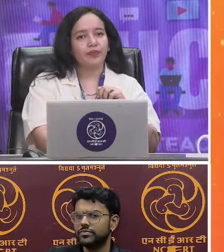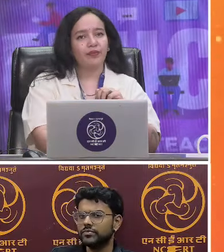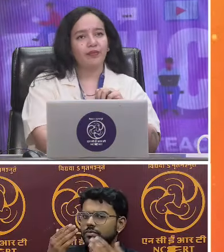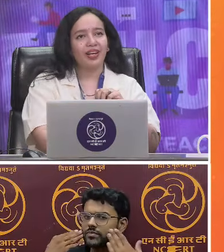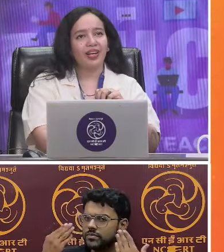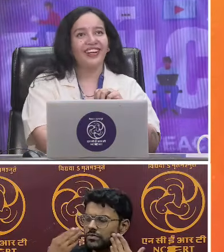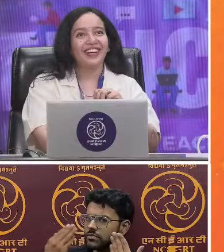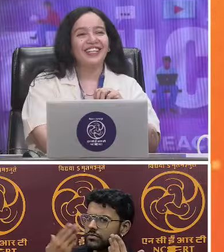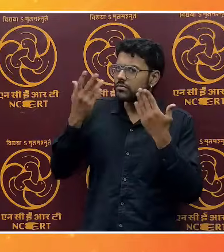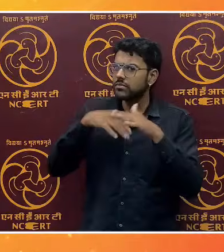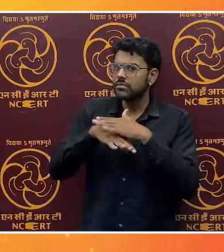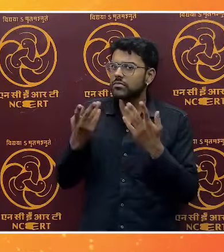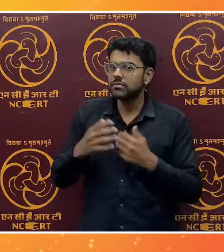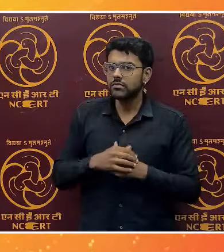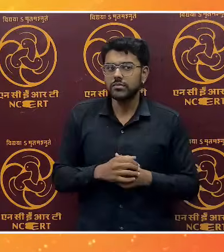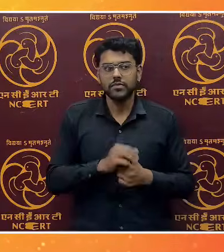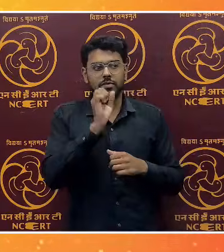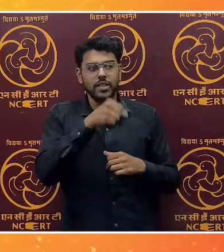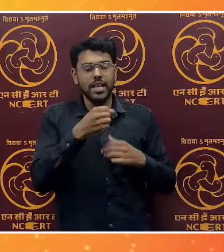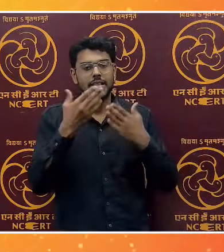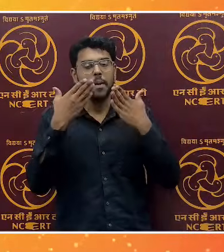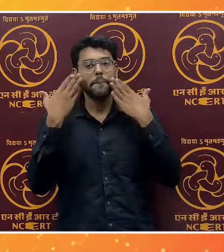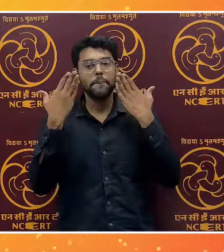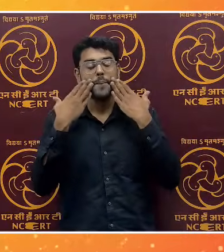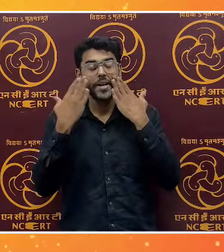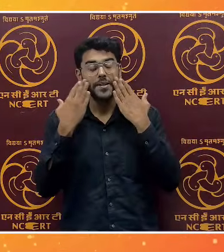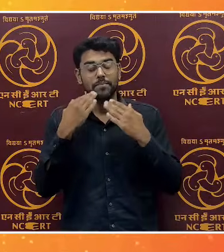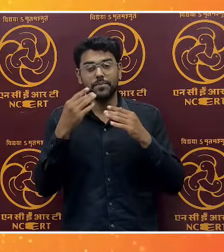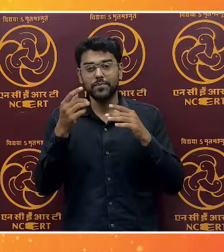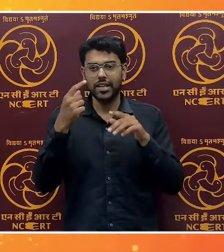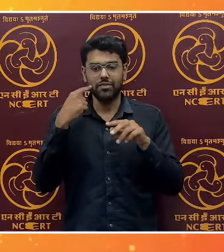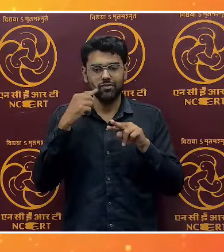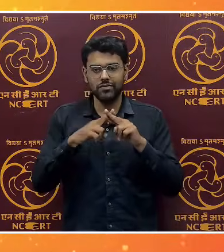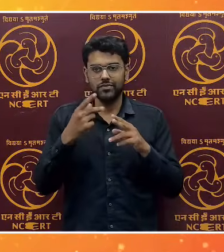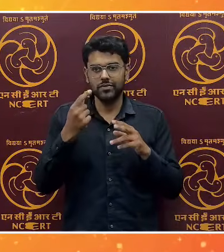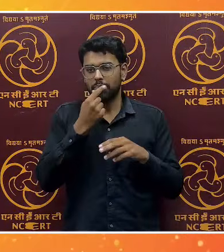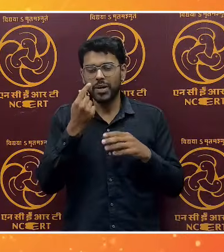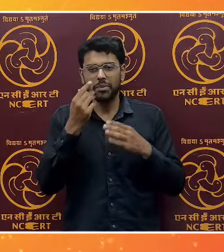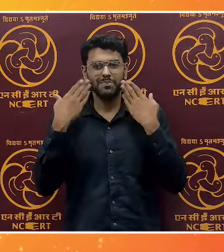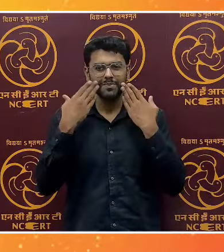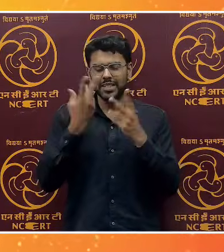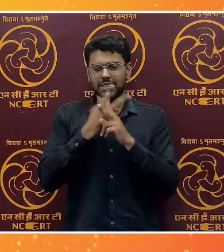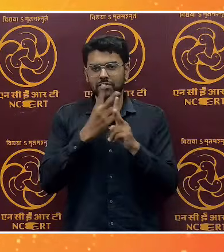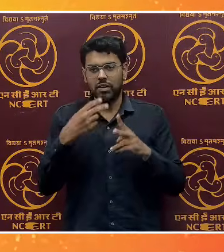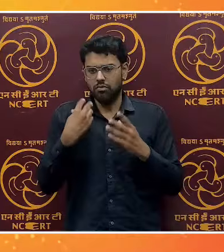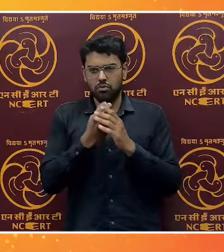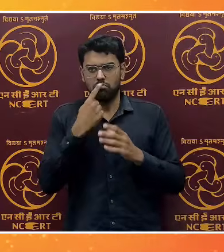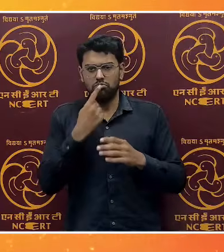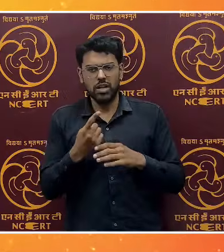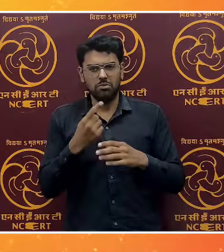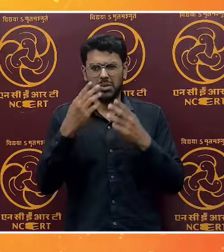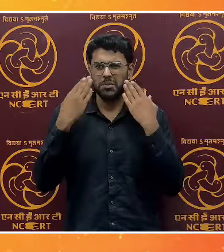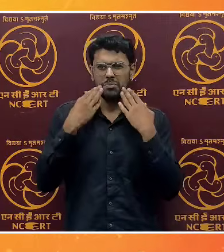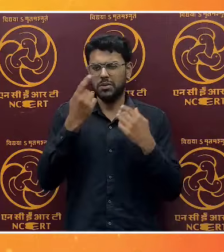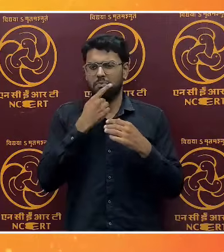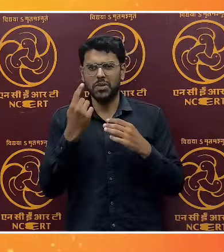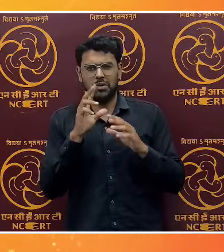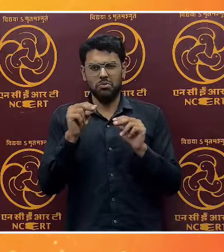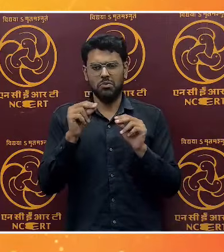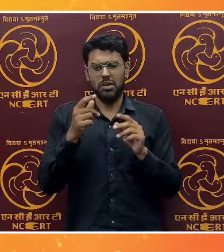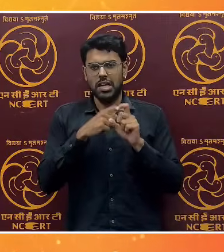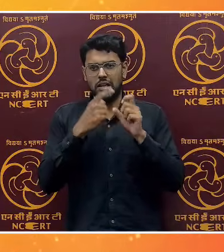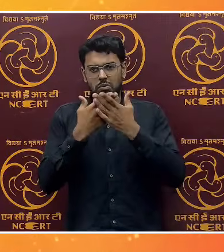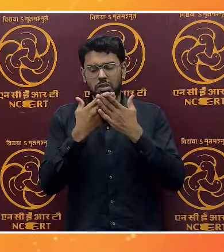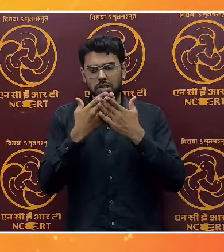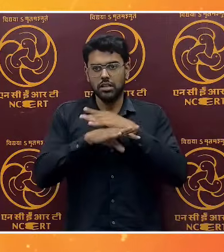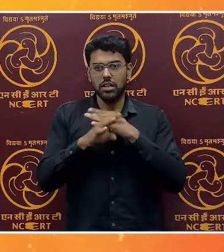here? Yeah, makeup also plays, like we say like we don't need makeup. It's educational video,